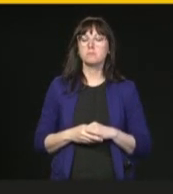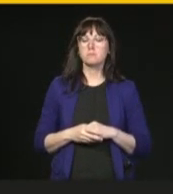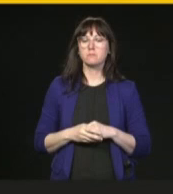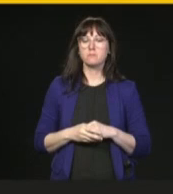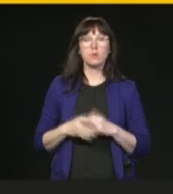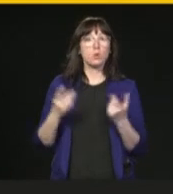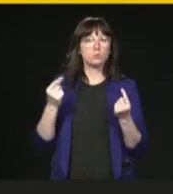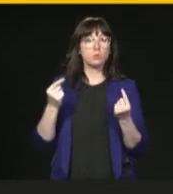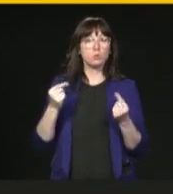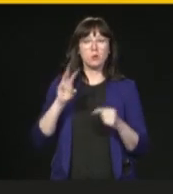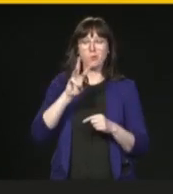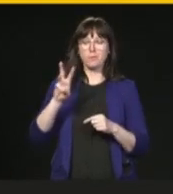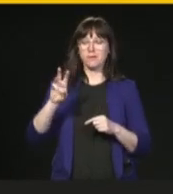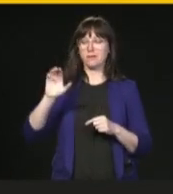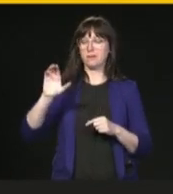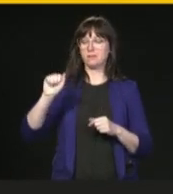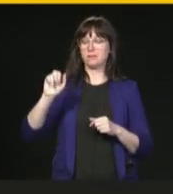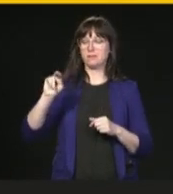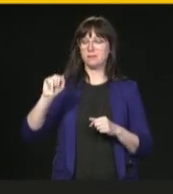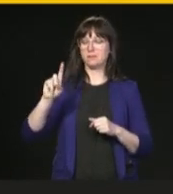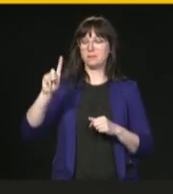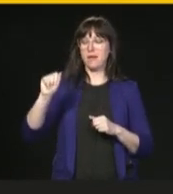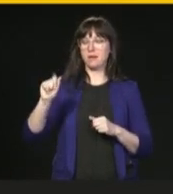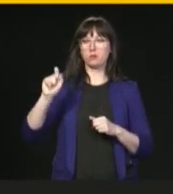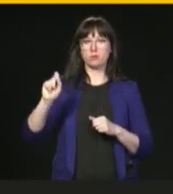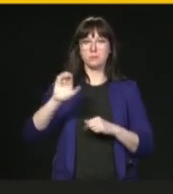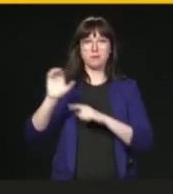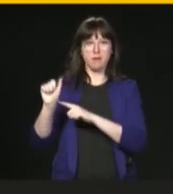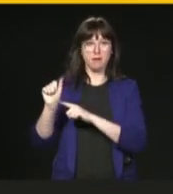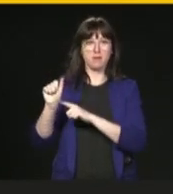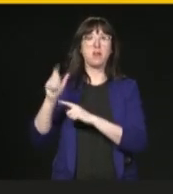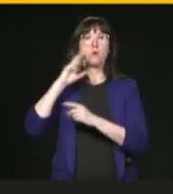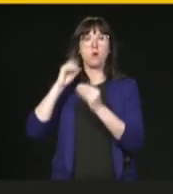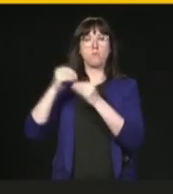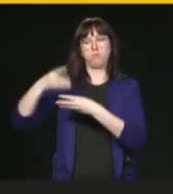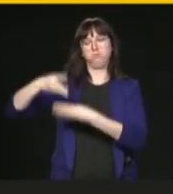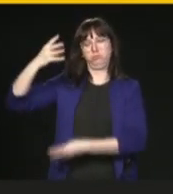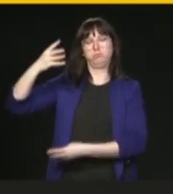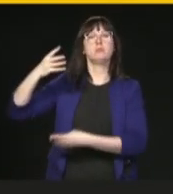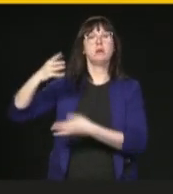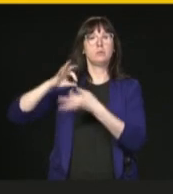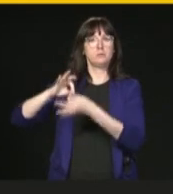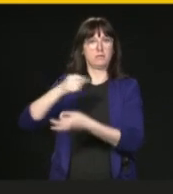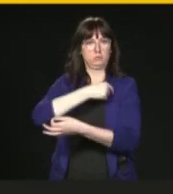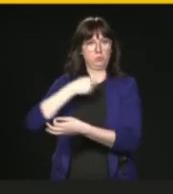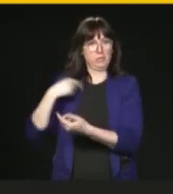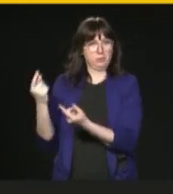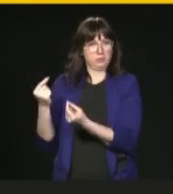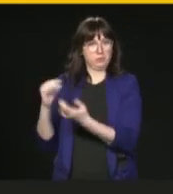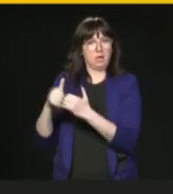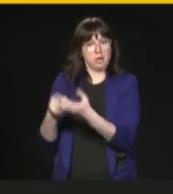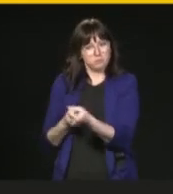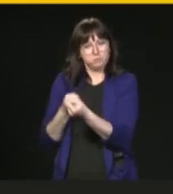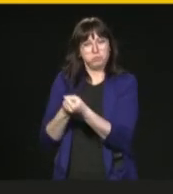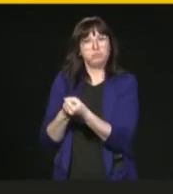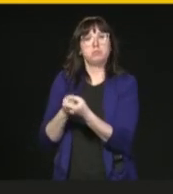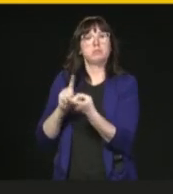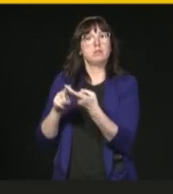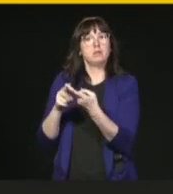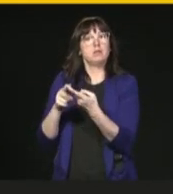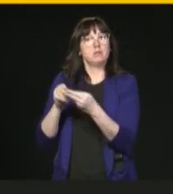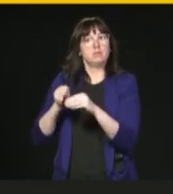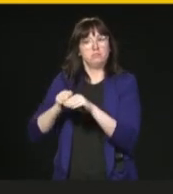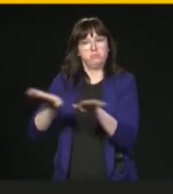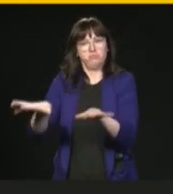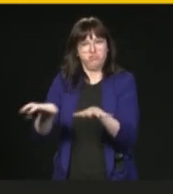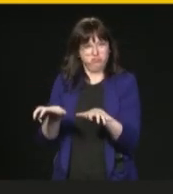site canada.ca to receive more information about what our government is doing to counter COVID-19 and on the